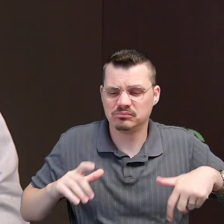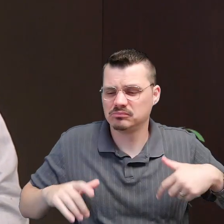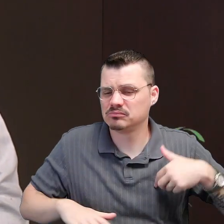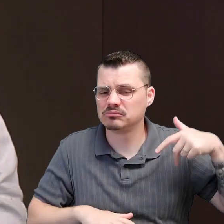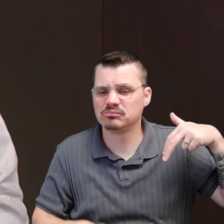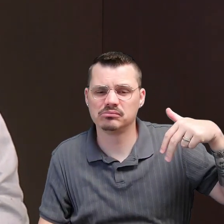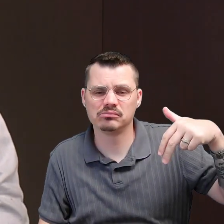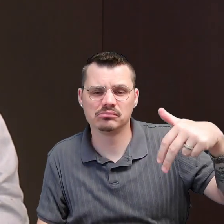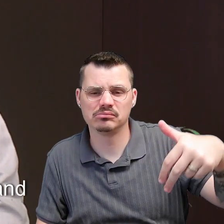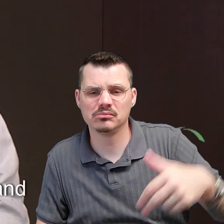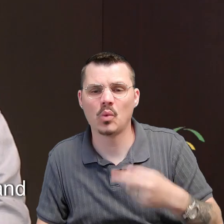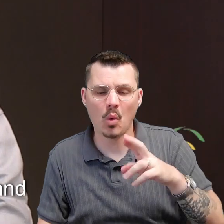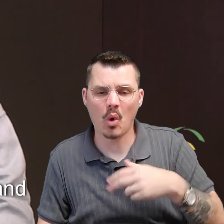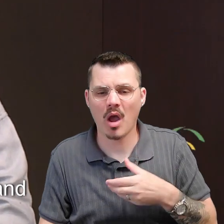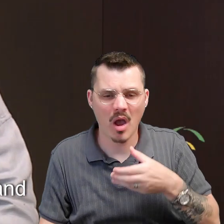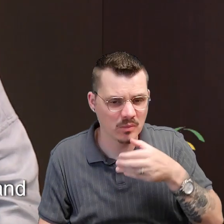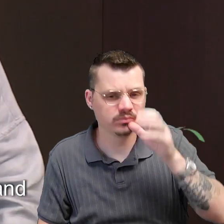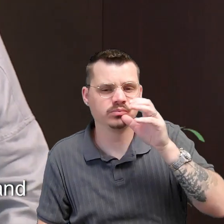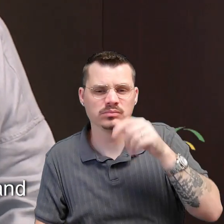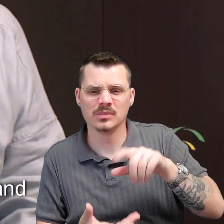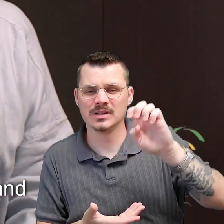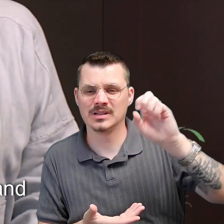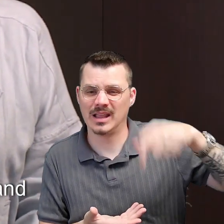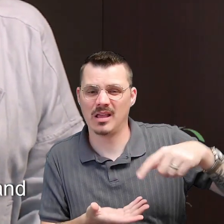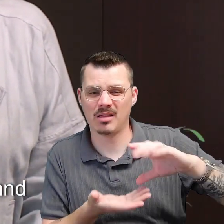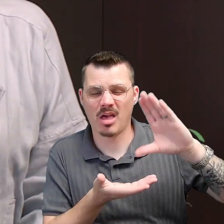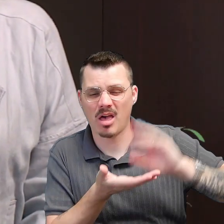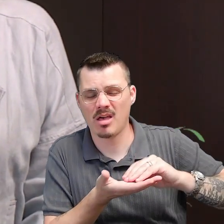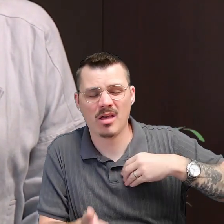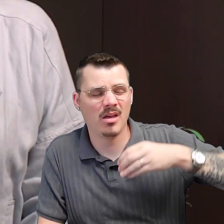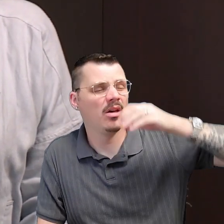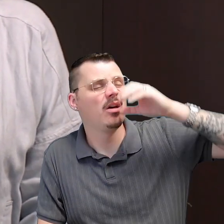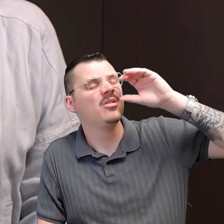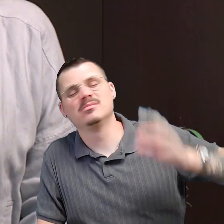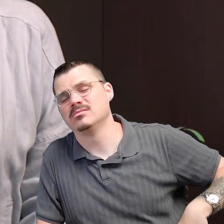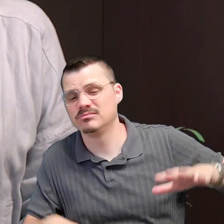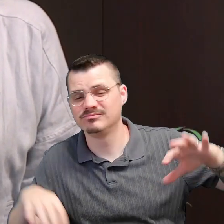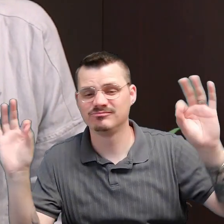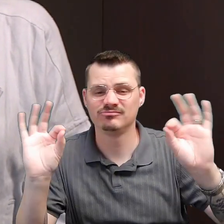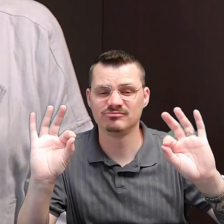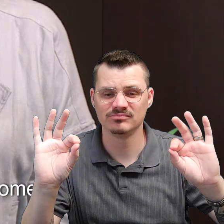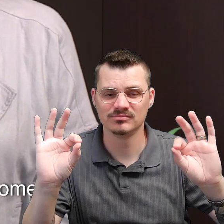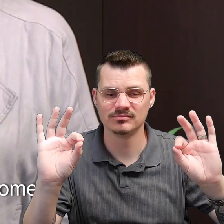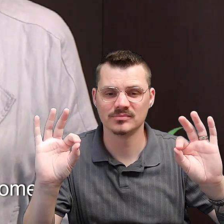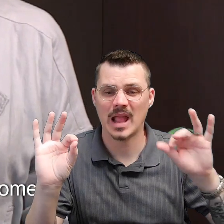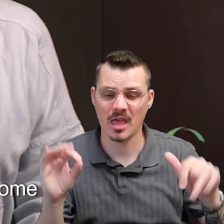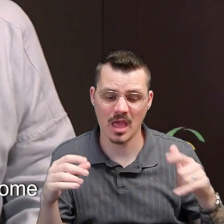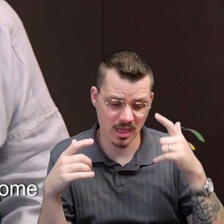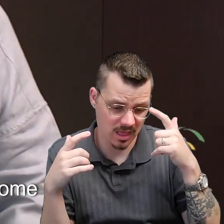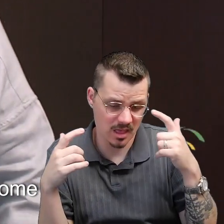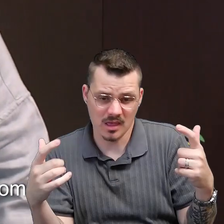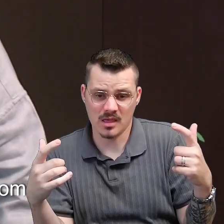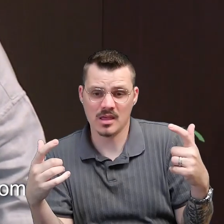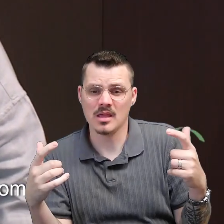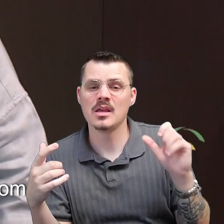help. Or they can drink a quart of tequila and it's not going to be a big deal. Grandiosity can